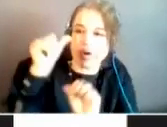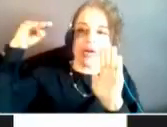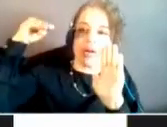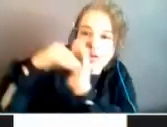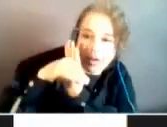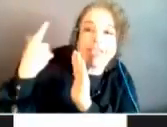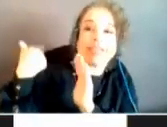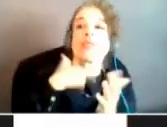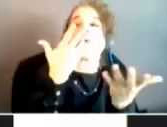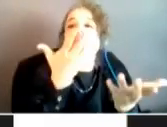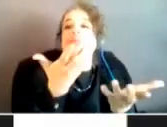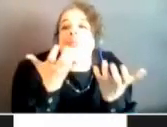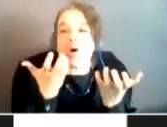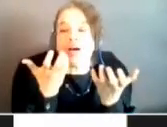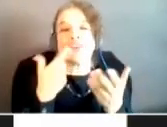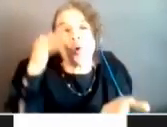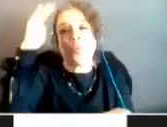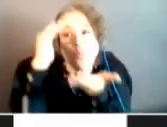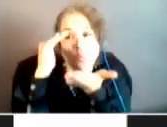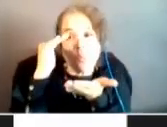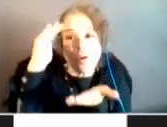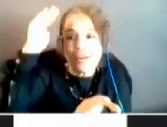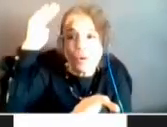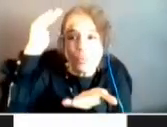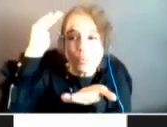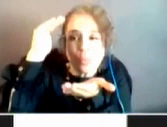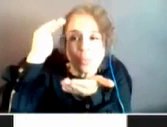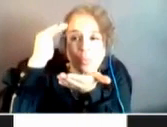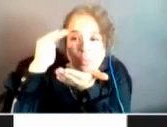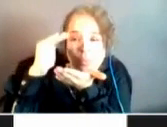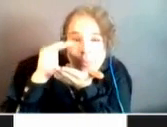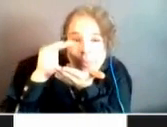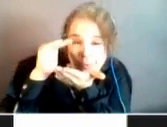That's what we want. We want to reduce that kind of, you know,